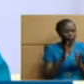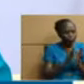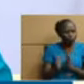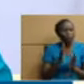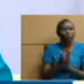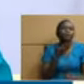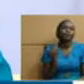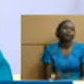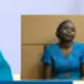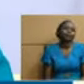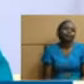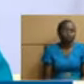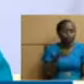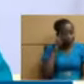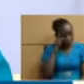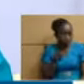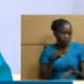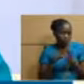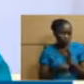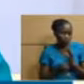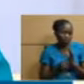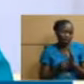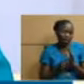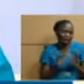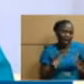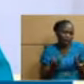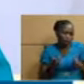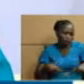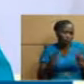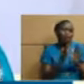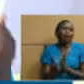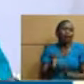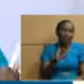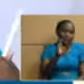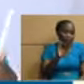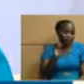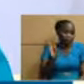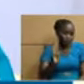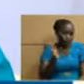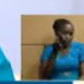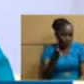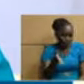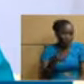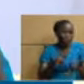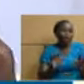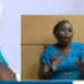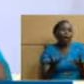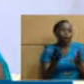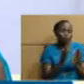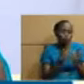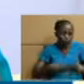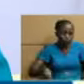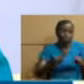I think the issue is about how we plan. The 80 billion might be there, but how are we going to plan for